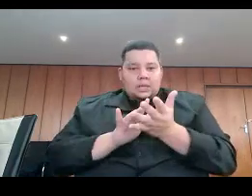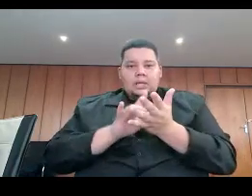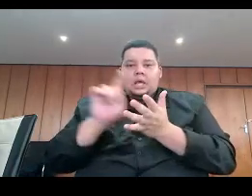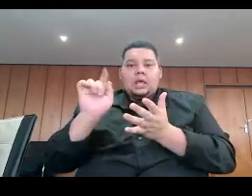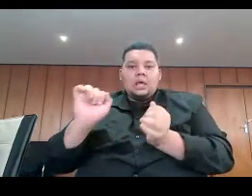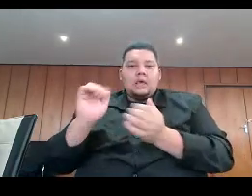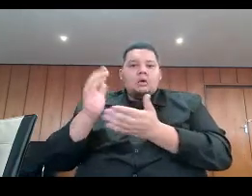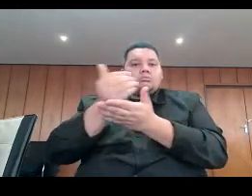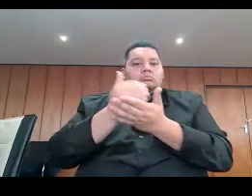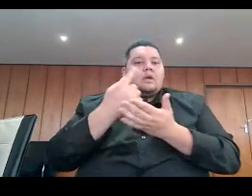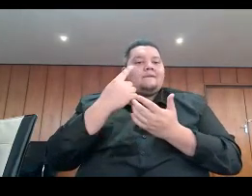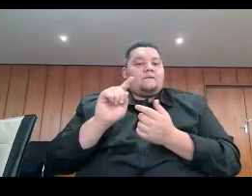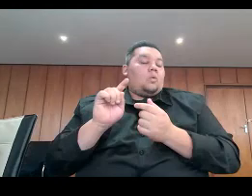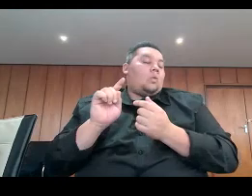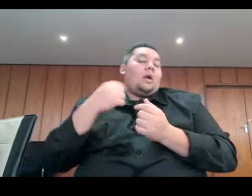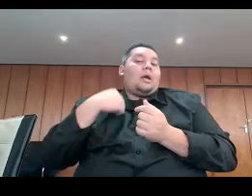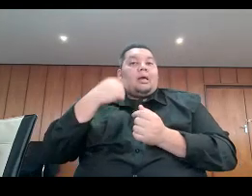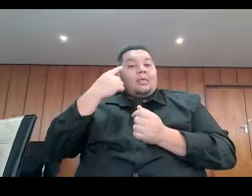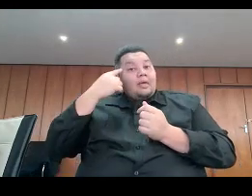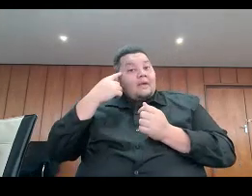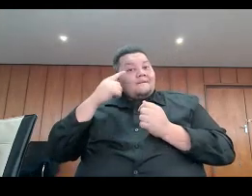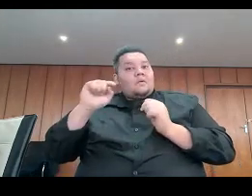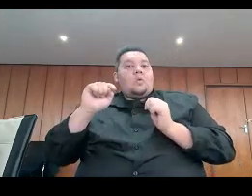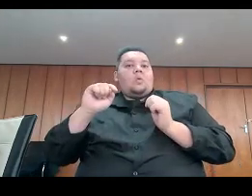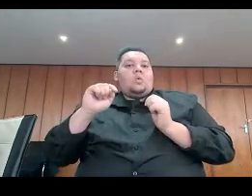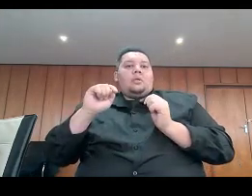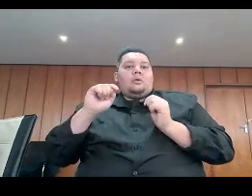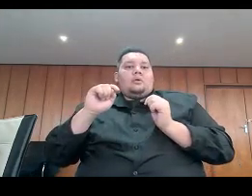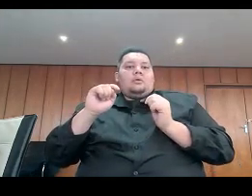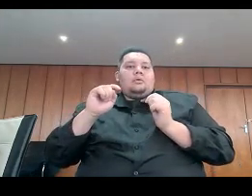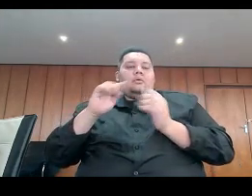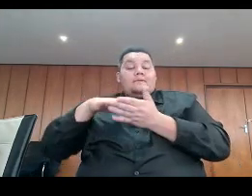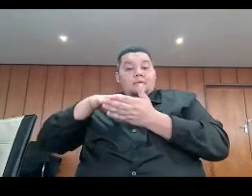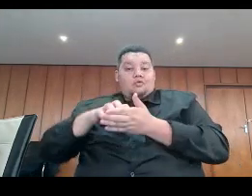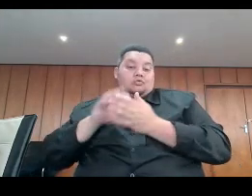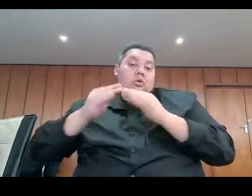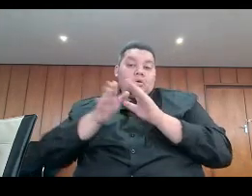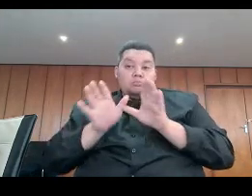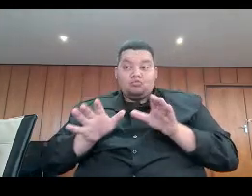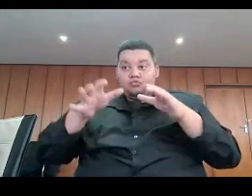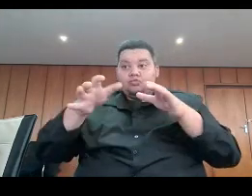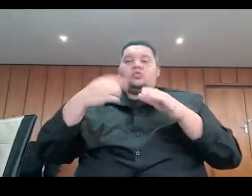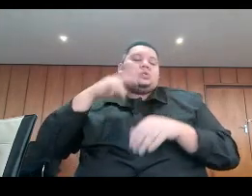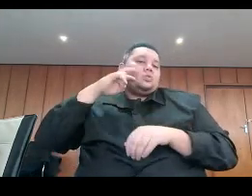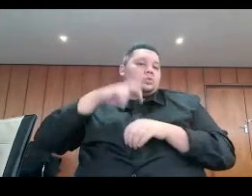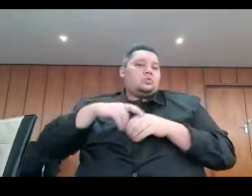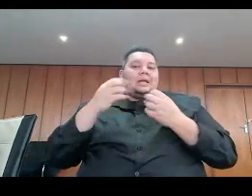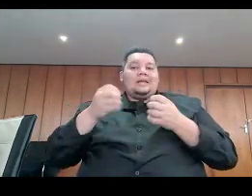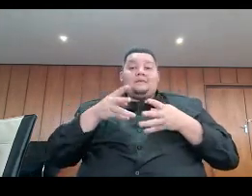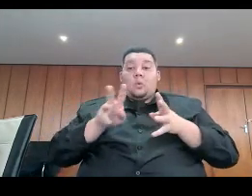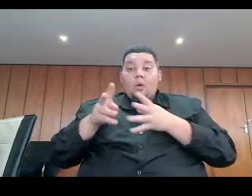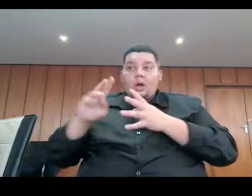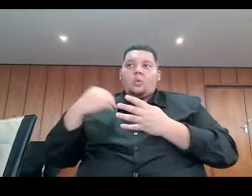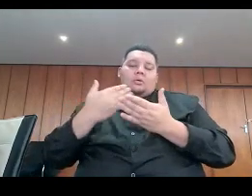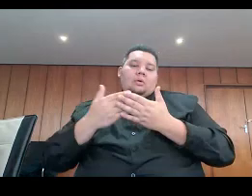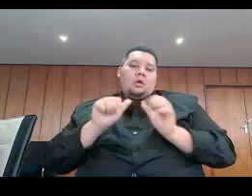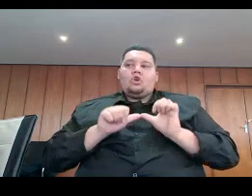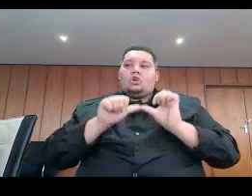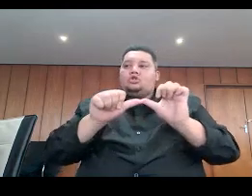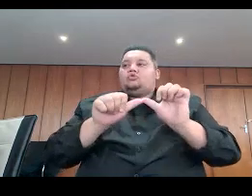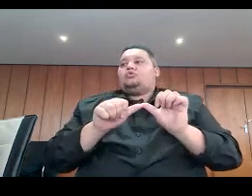us together. And I think for the fragile community that there should be a way to continue